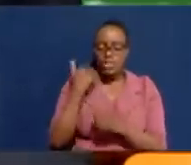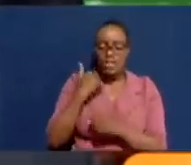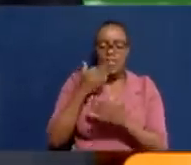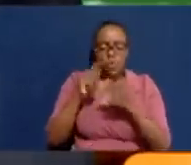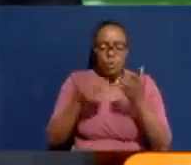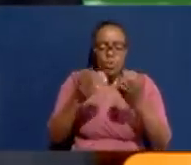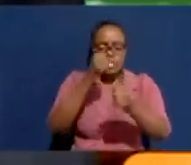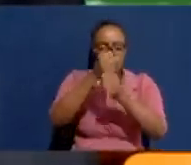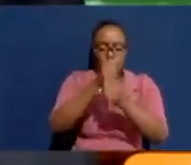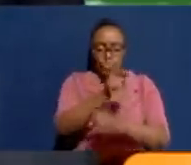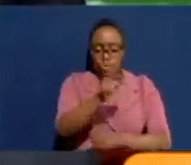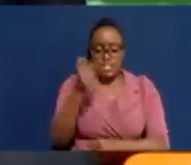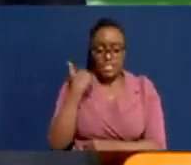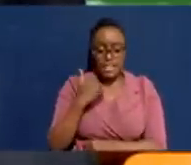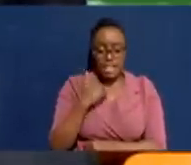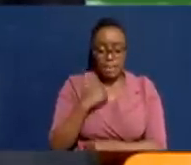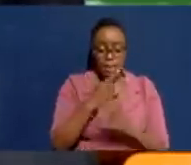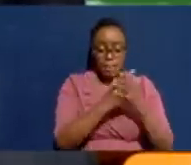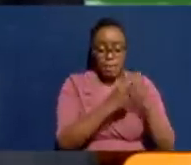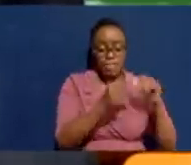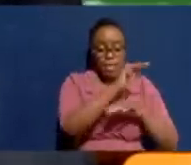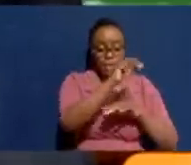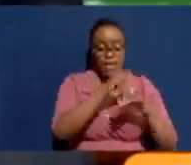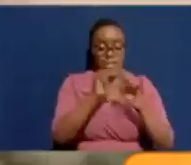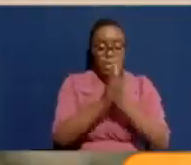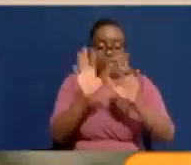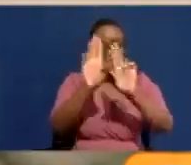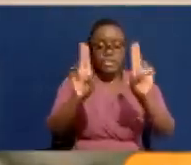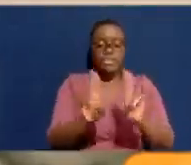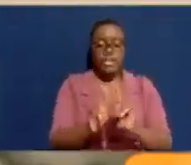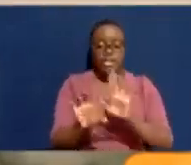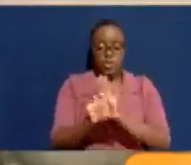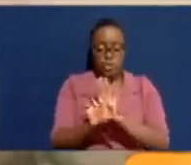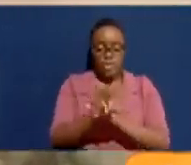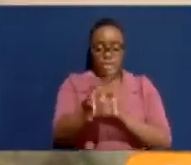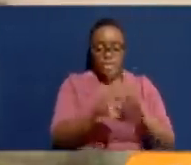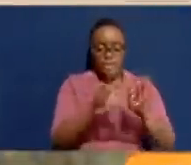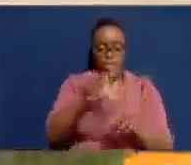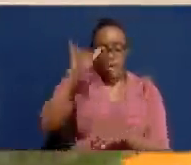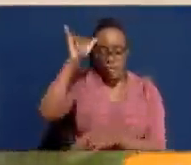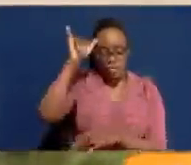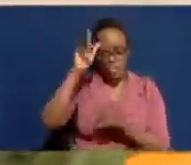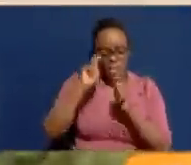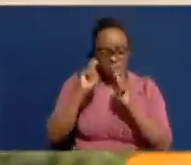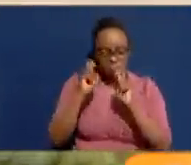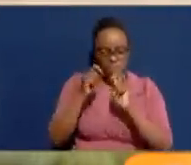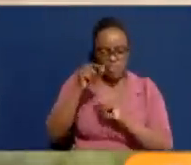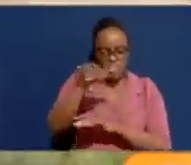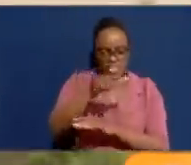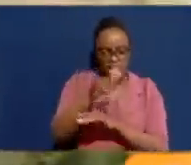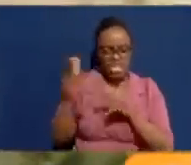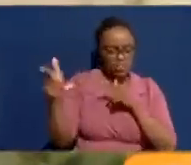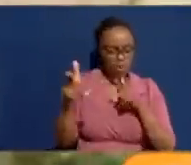to be done for them under both national and international law. Cattle rustlers have turned the north into bandit